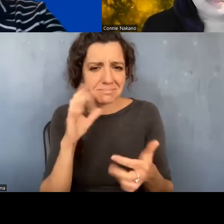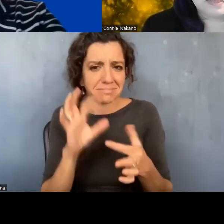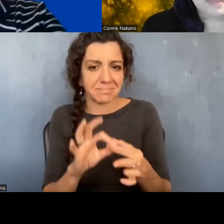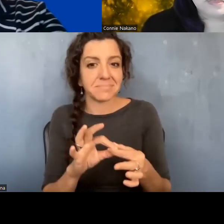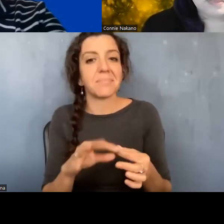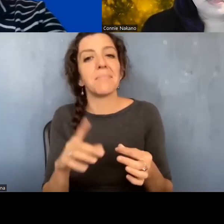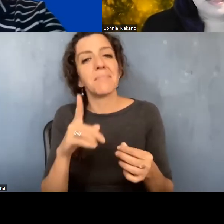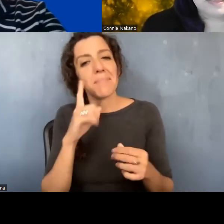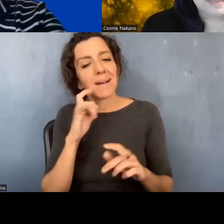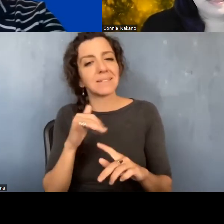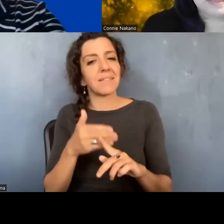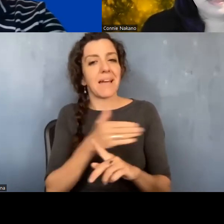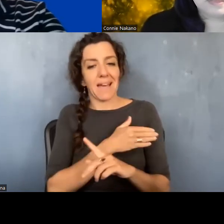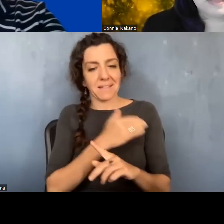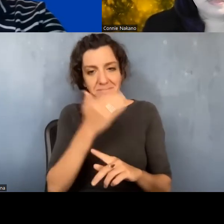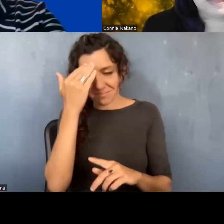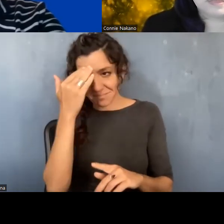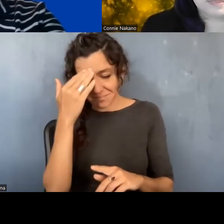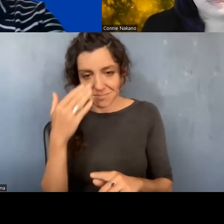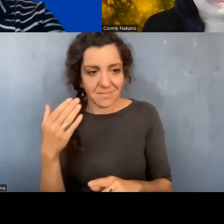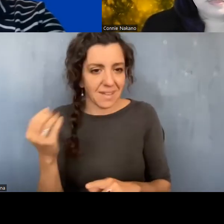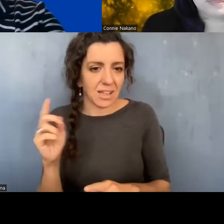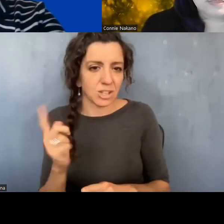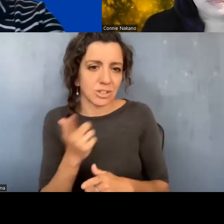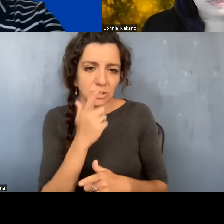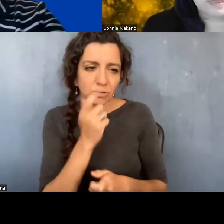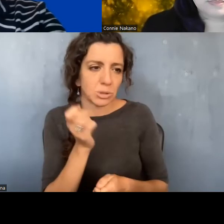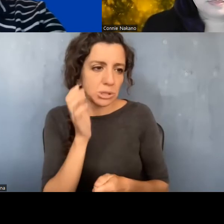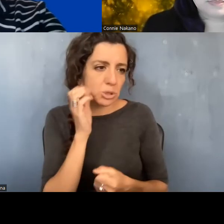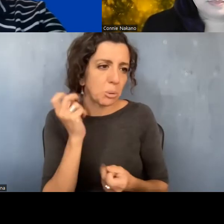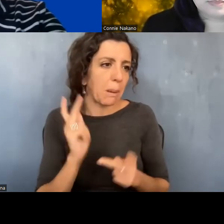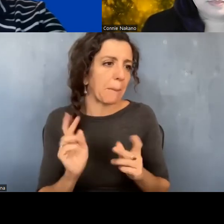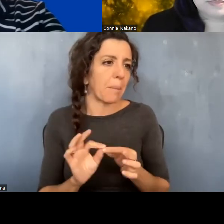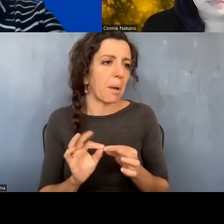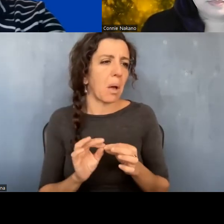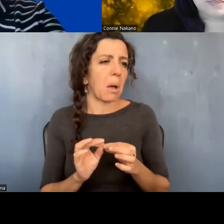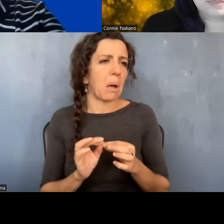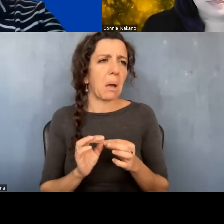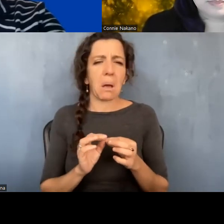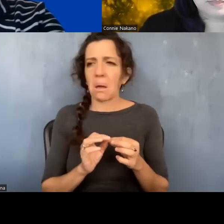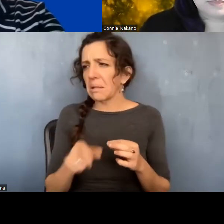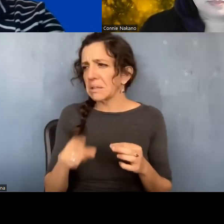because of that education. And it's just so interesting to hear so many people go, oh, this is a bad metaphor. It's a